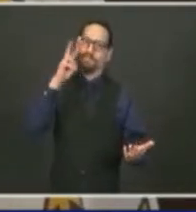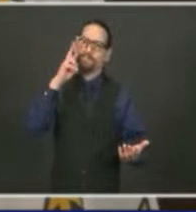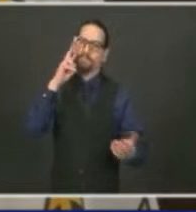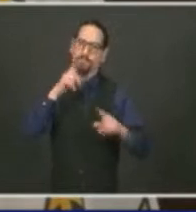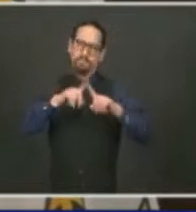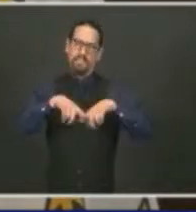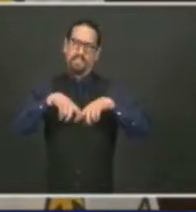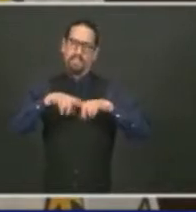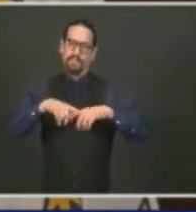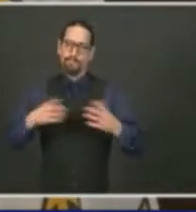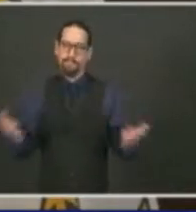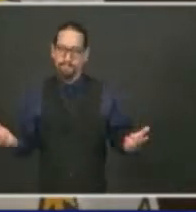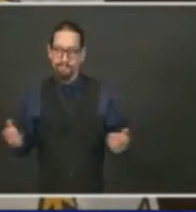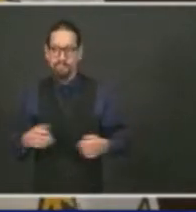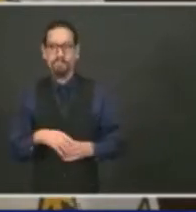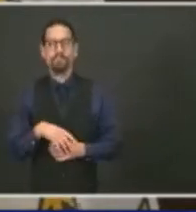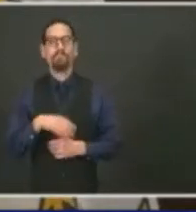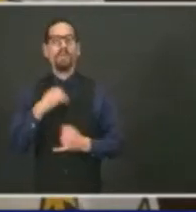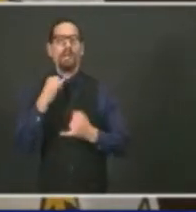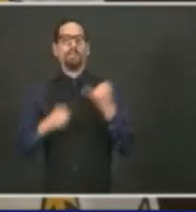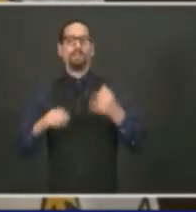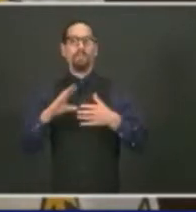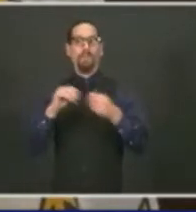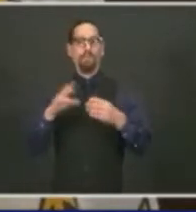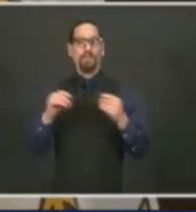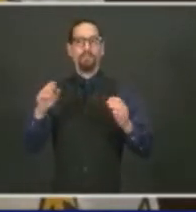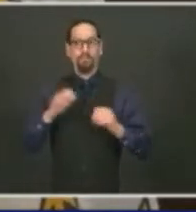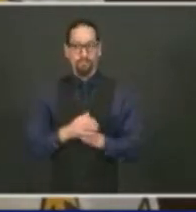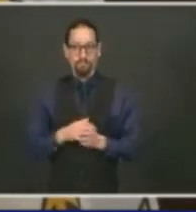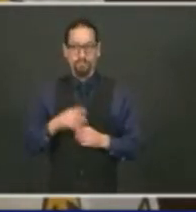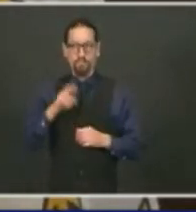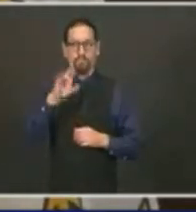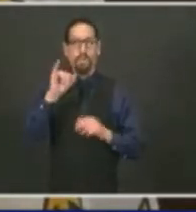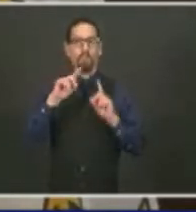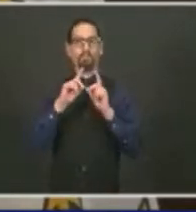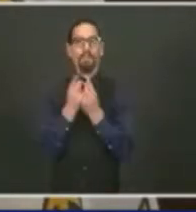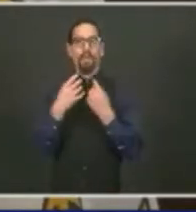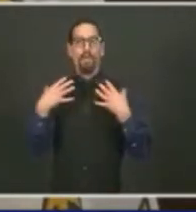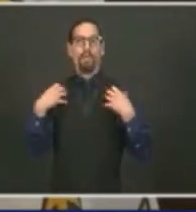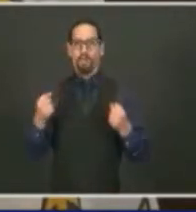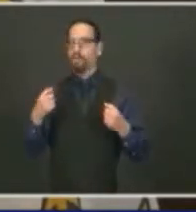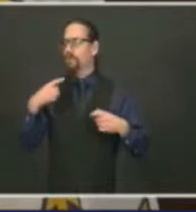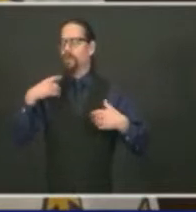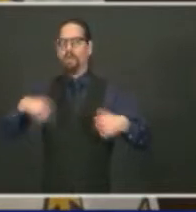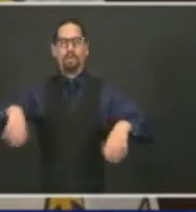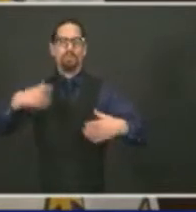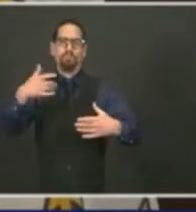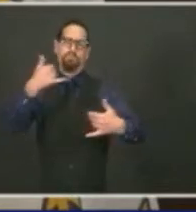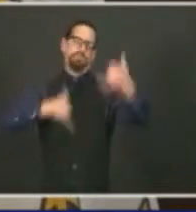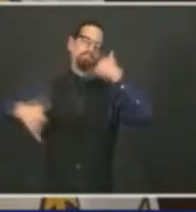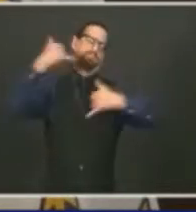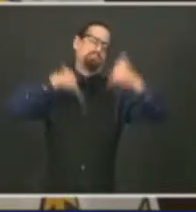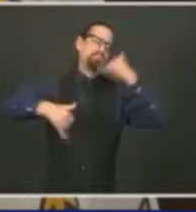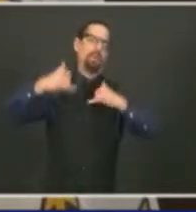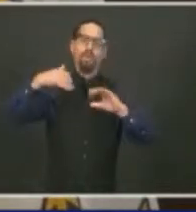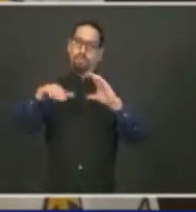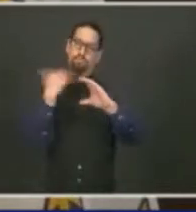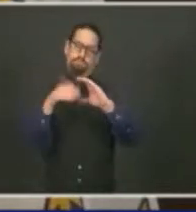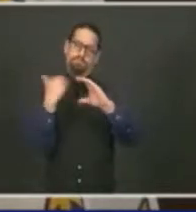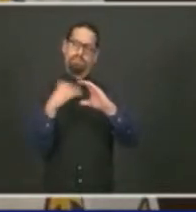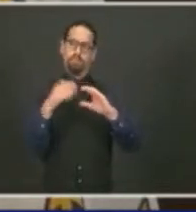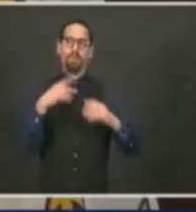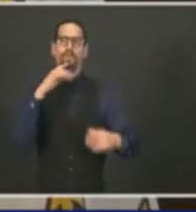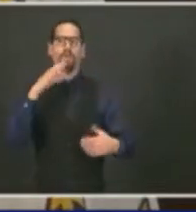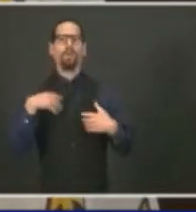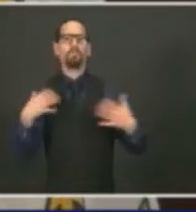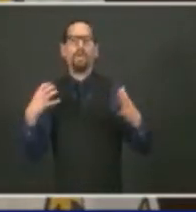of calls and emails over the last few days here at the Department of Health asking to get on a wait list to be vaccinated. So thank you again all for reaching out.